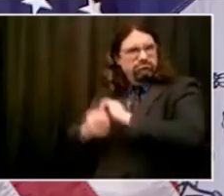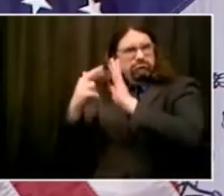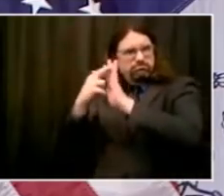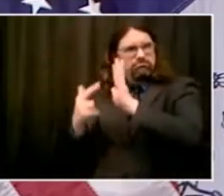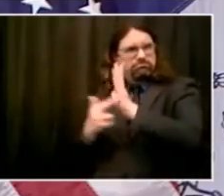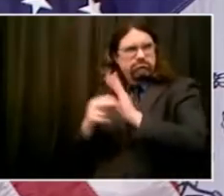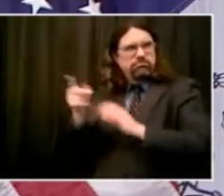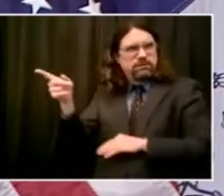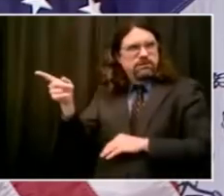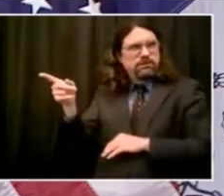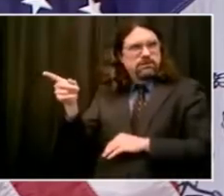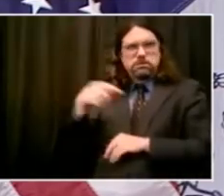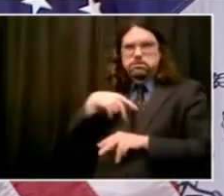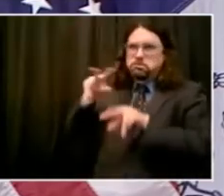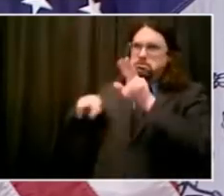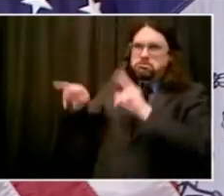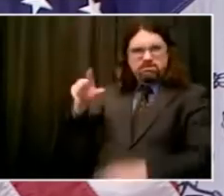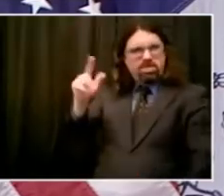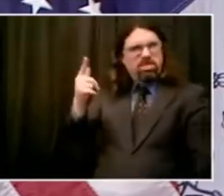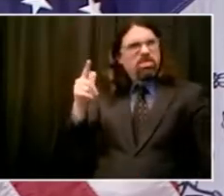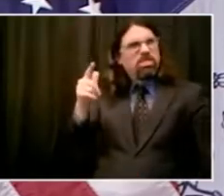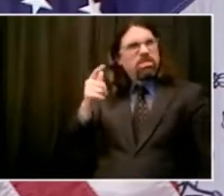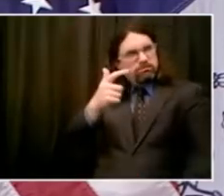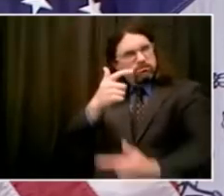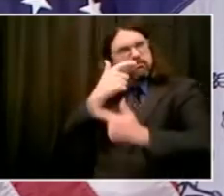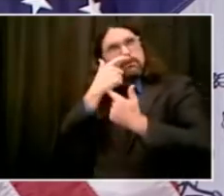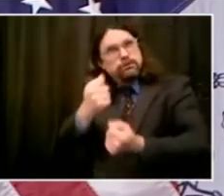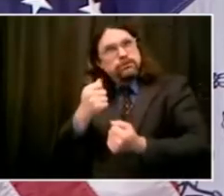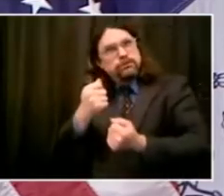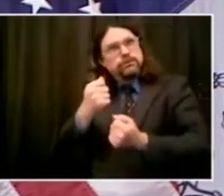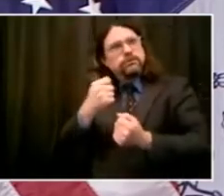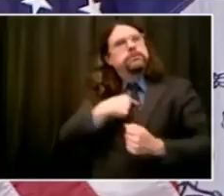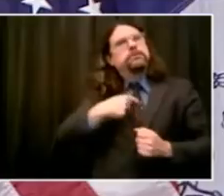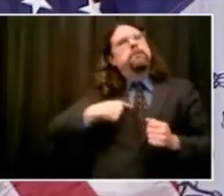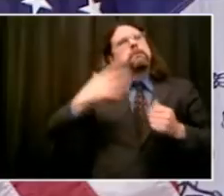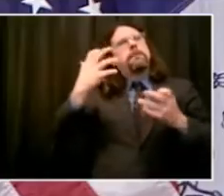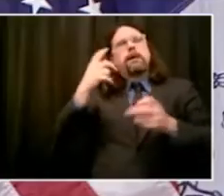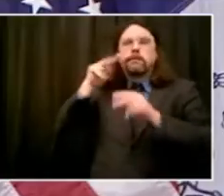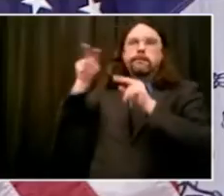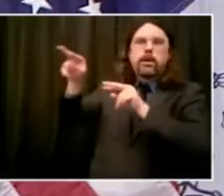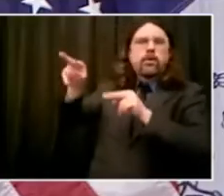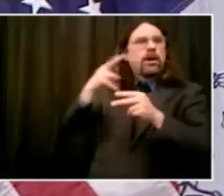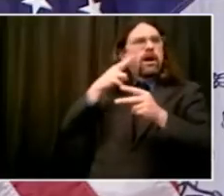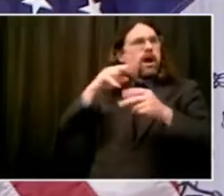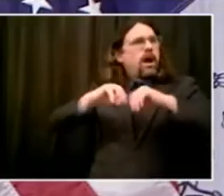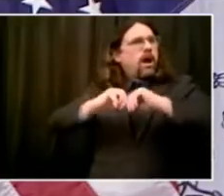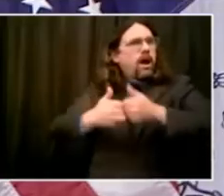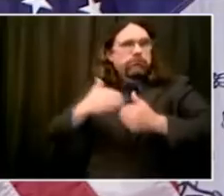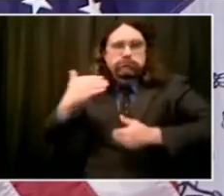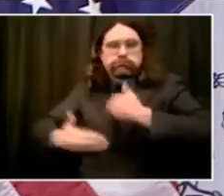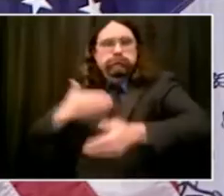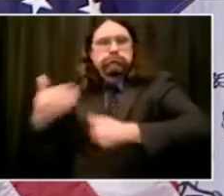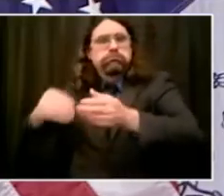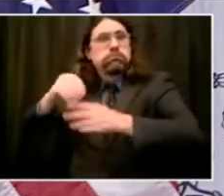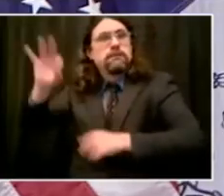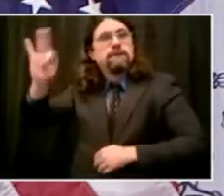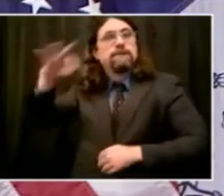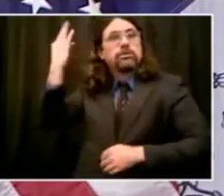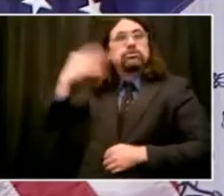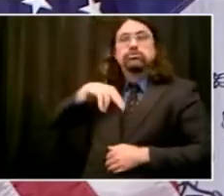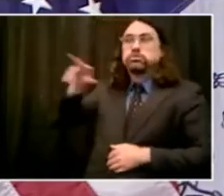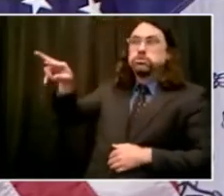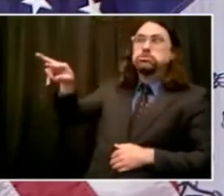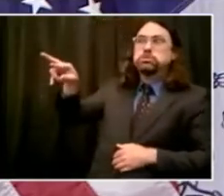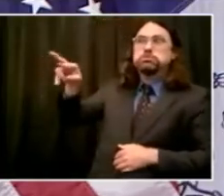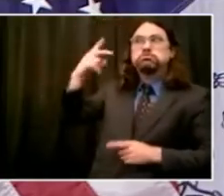their cars less in New York City. I'd like to see less car ownership in New York City. I'd like to see a lot more use of mass transit. And I think